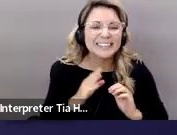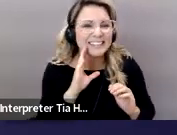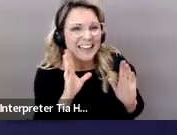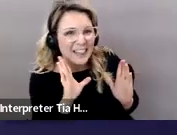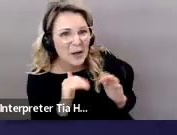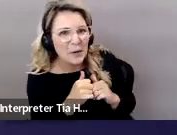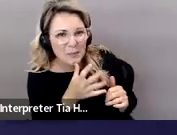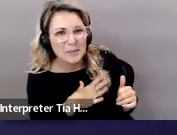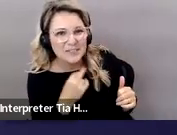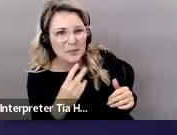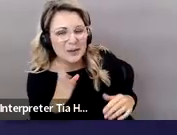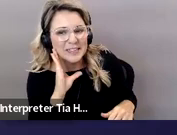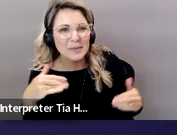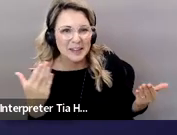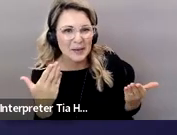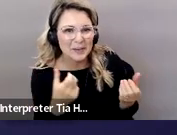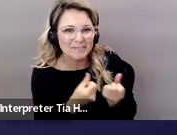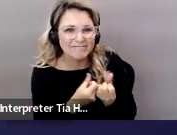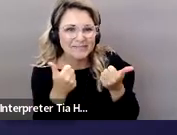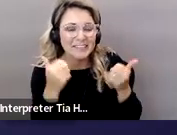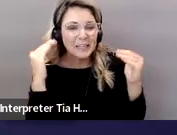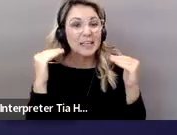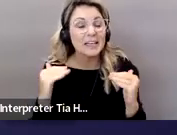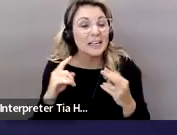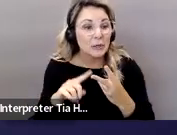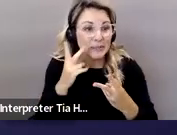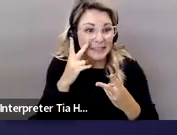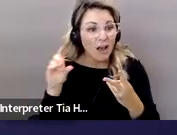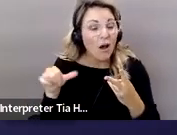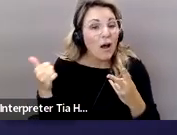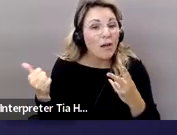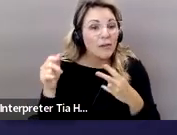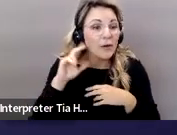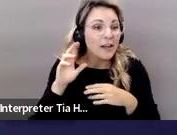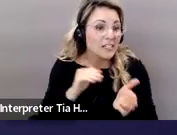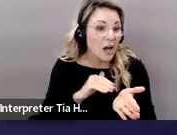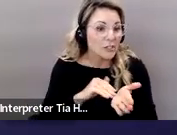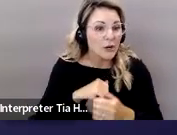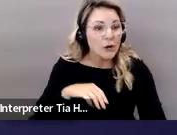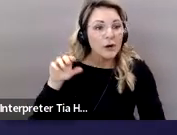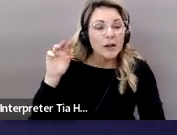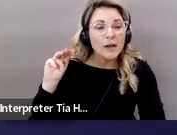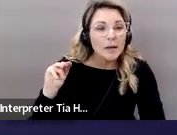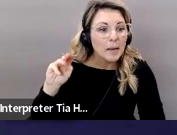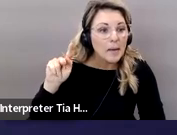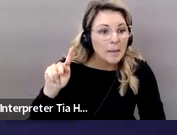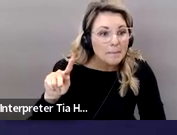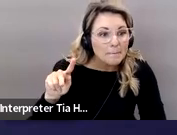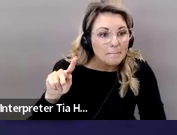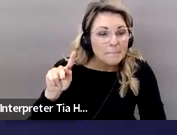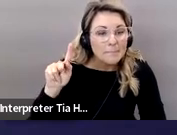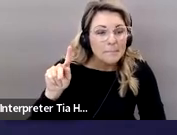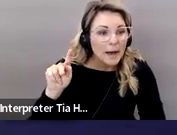I'm right here, Dr. Rumroll. And we're also welcoming Dr. Michael Leslie, who is the Director